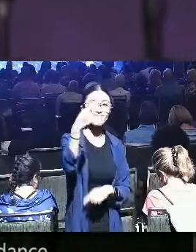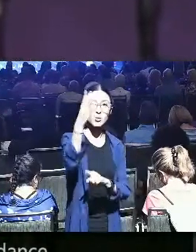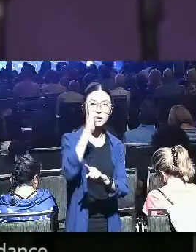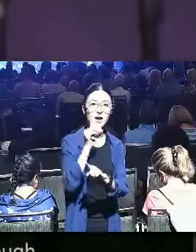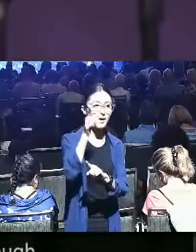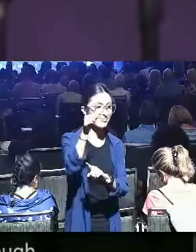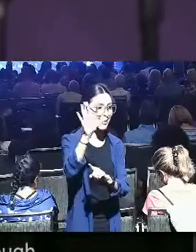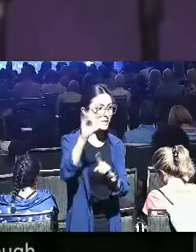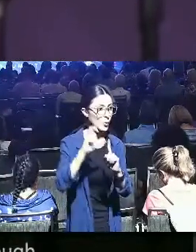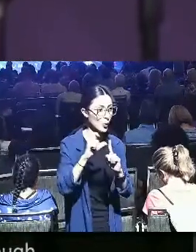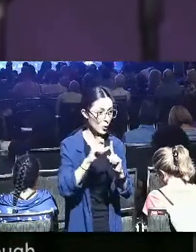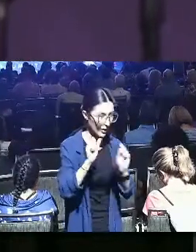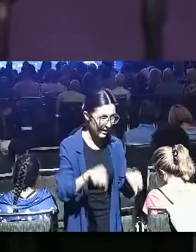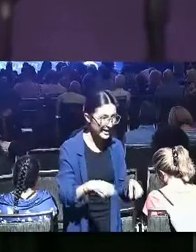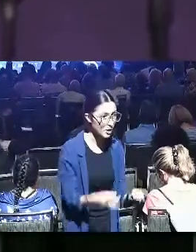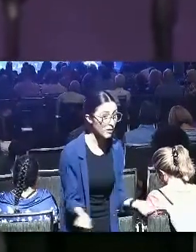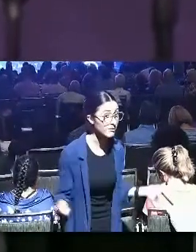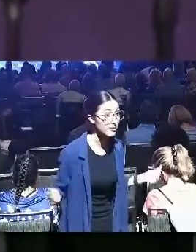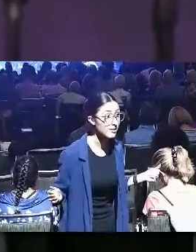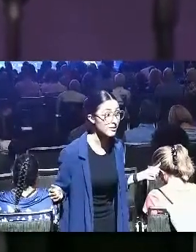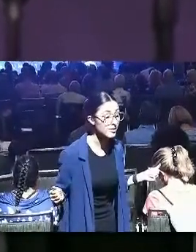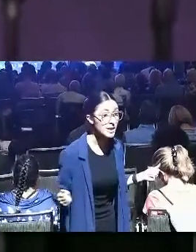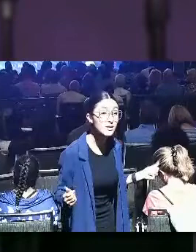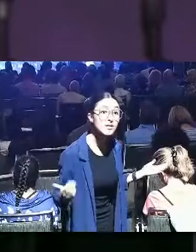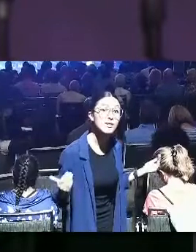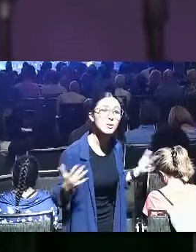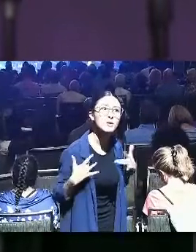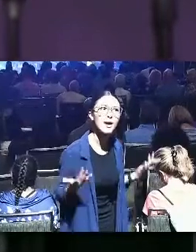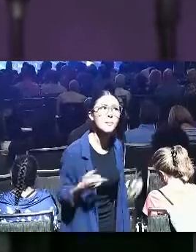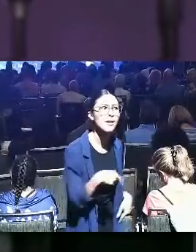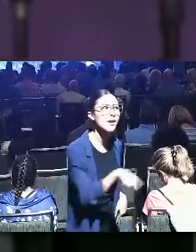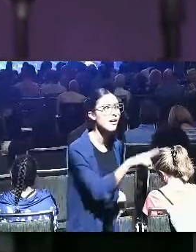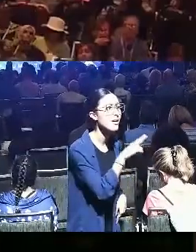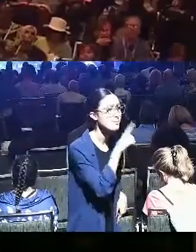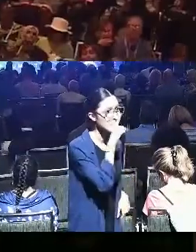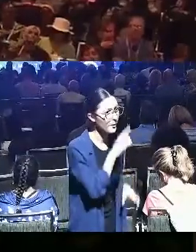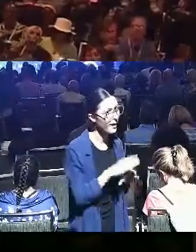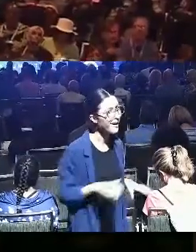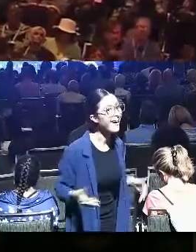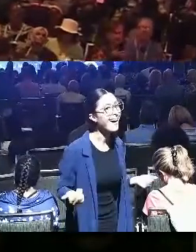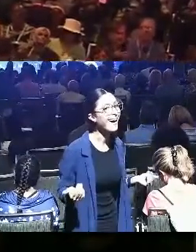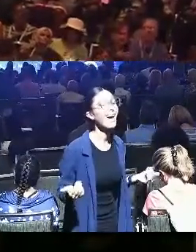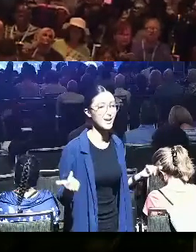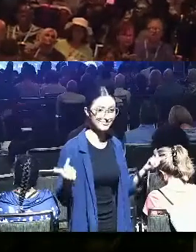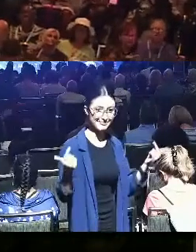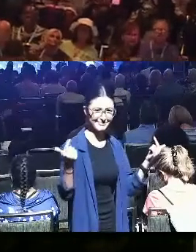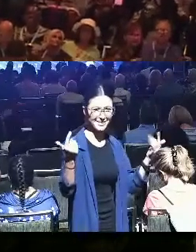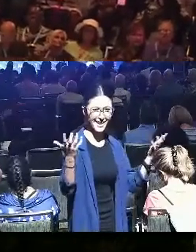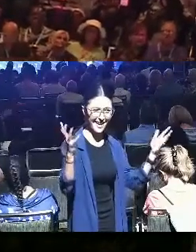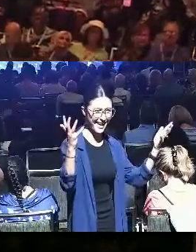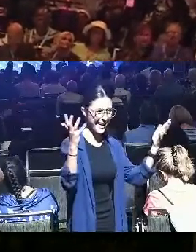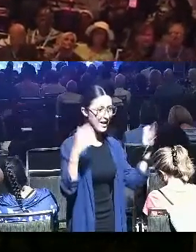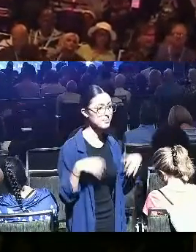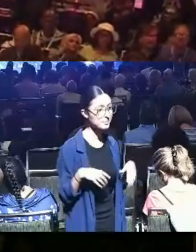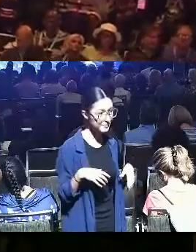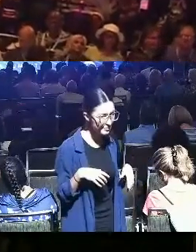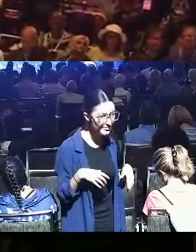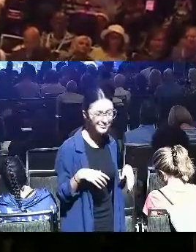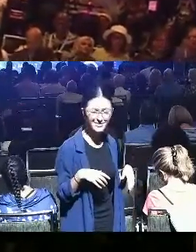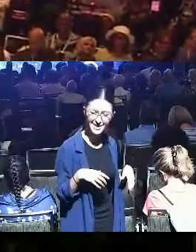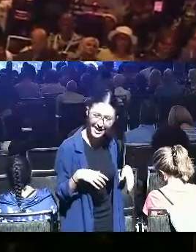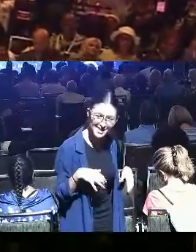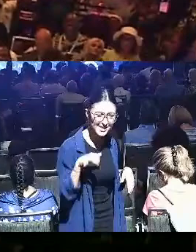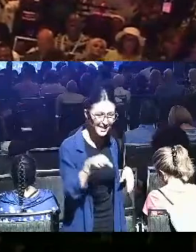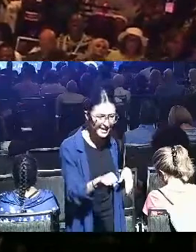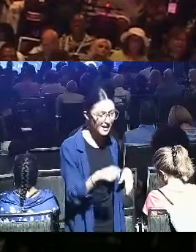How's everybody doing out there? Come on. I love it. I love the Word of God.